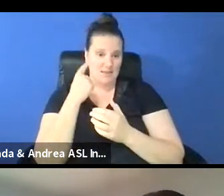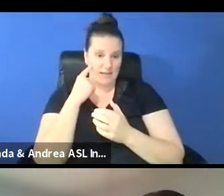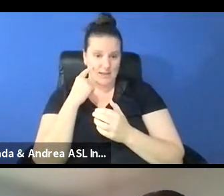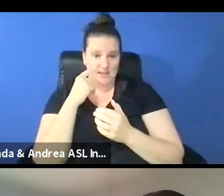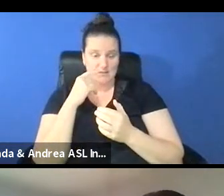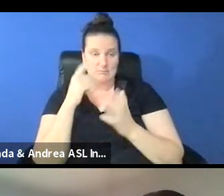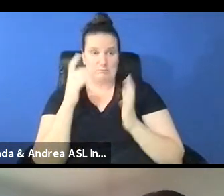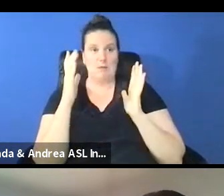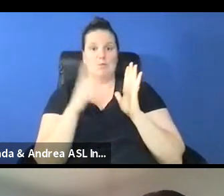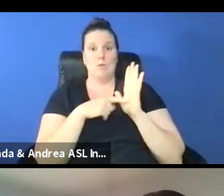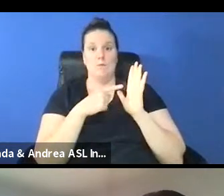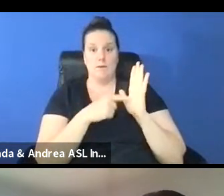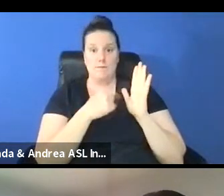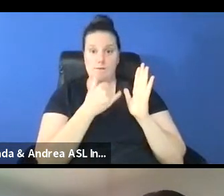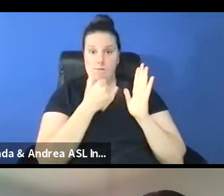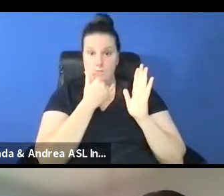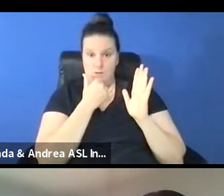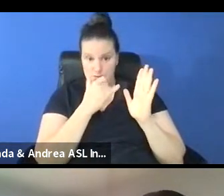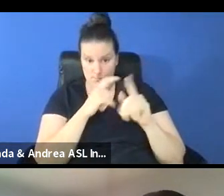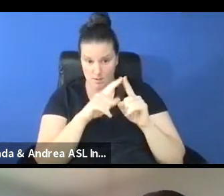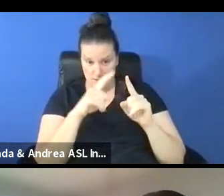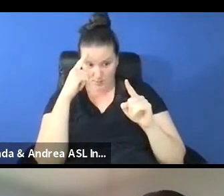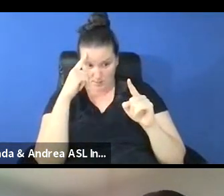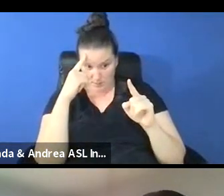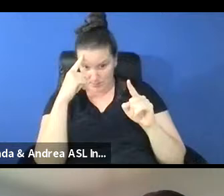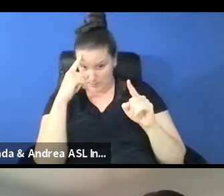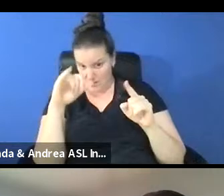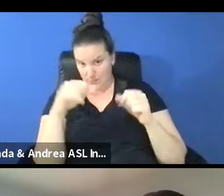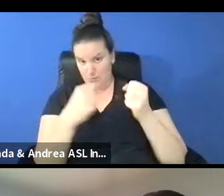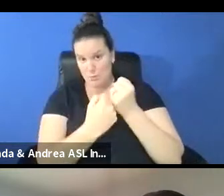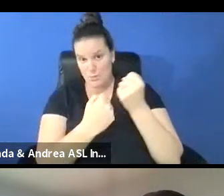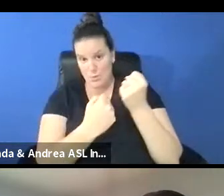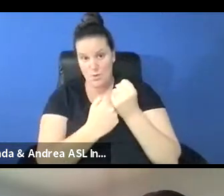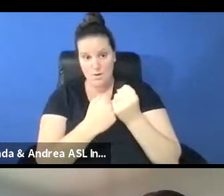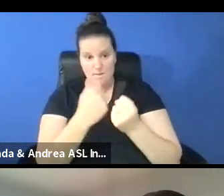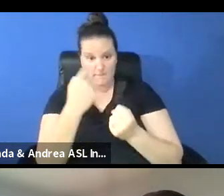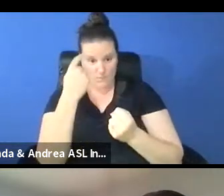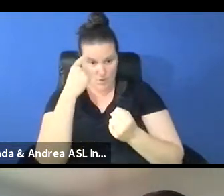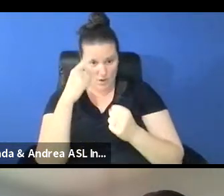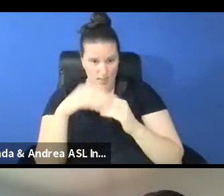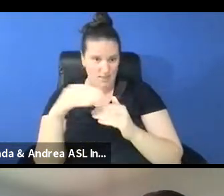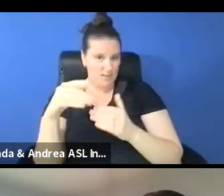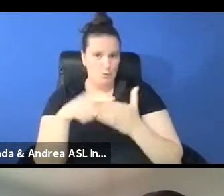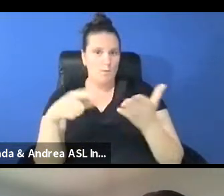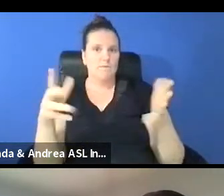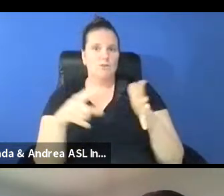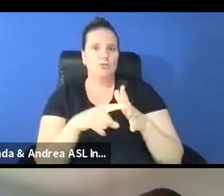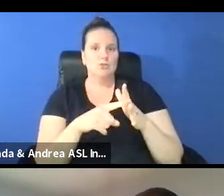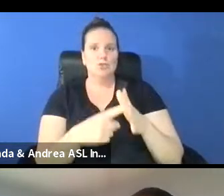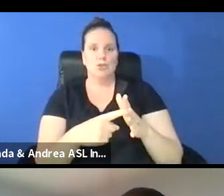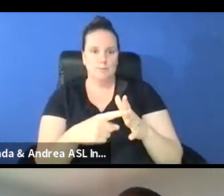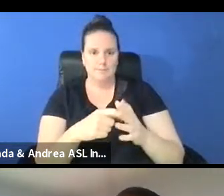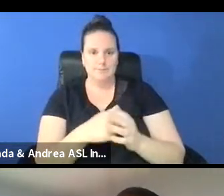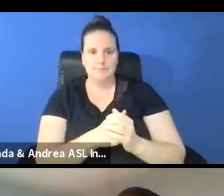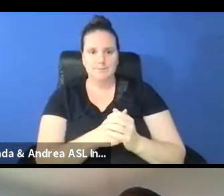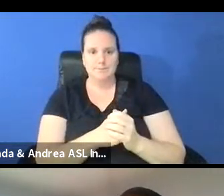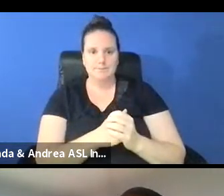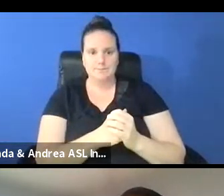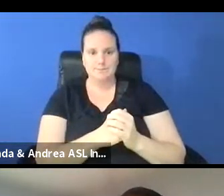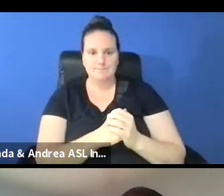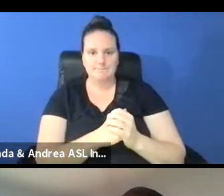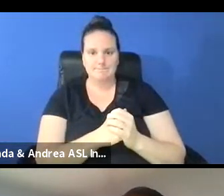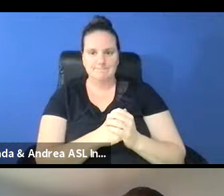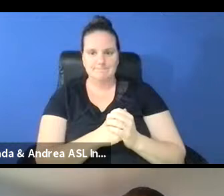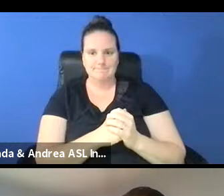correct me if I'm wrong, group, it sounded like there was support for at least what we've got started to move forward with.